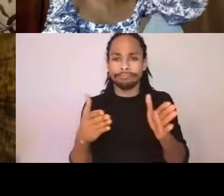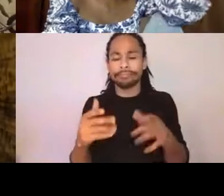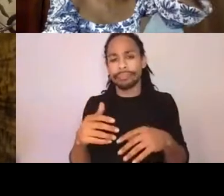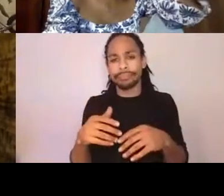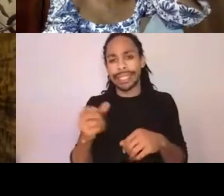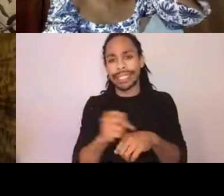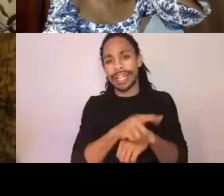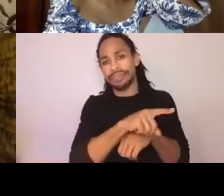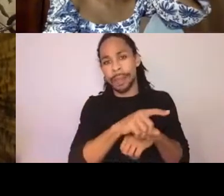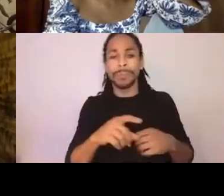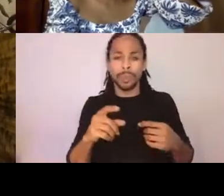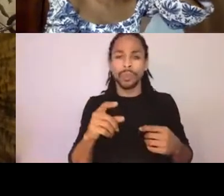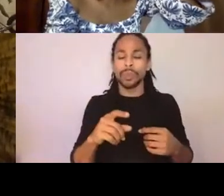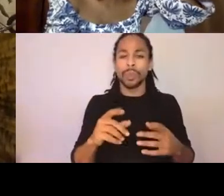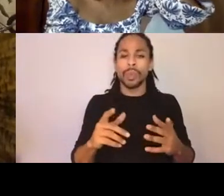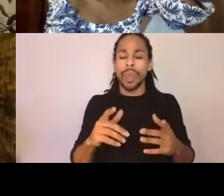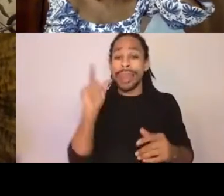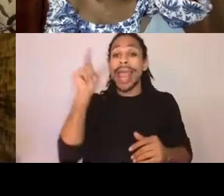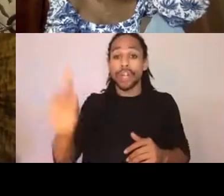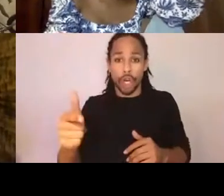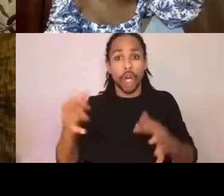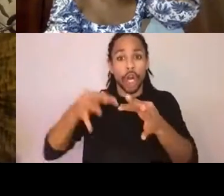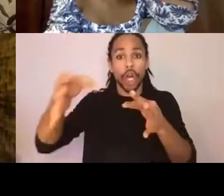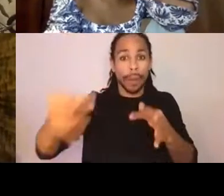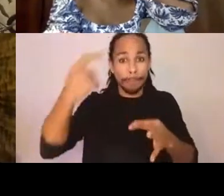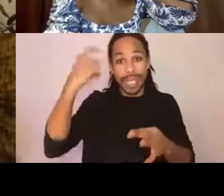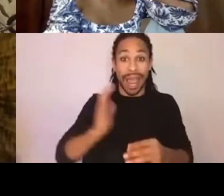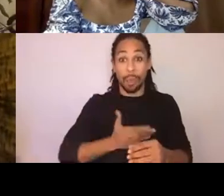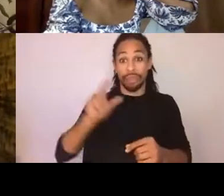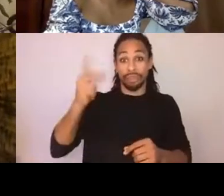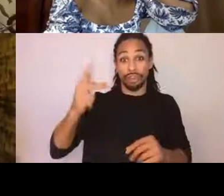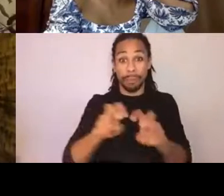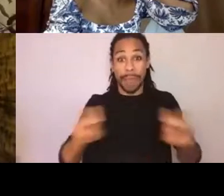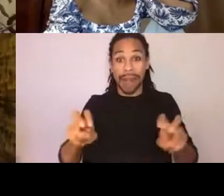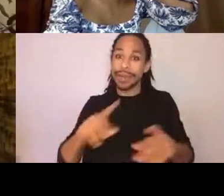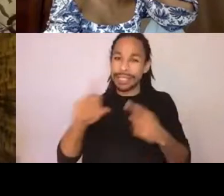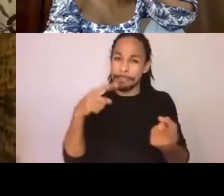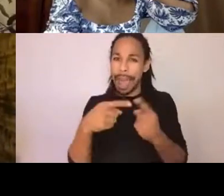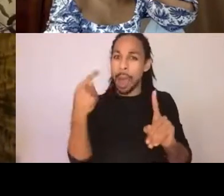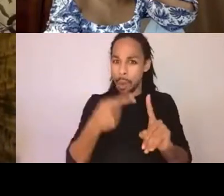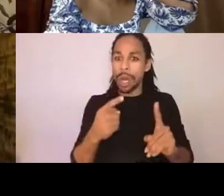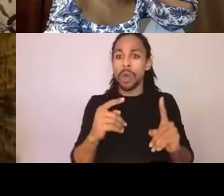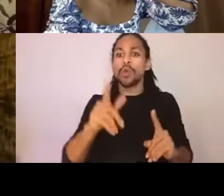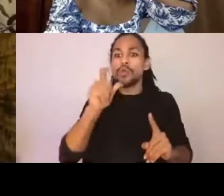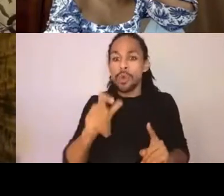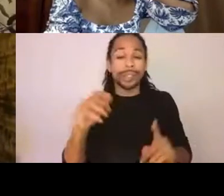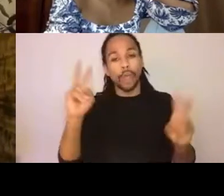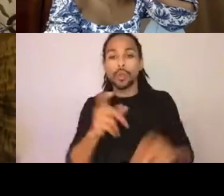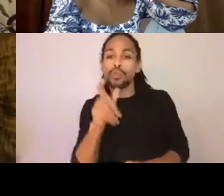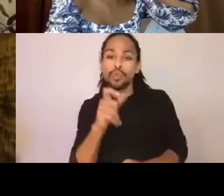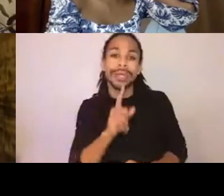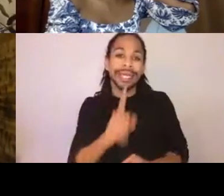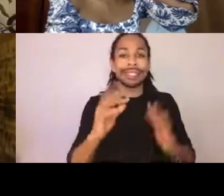third panel in the series is about that, who is diversity for? And it talks about, yes,